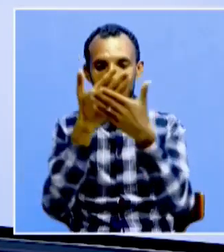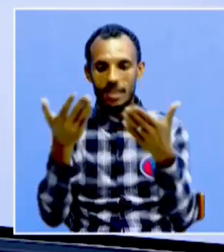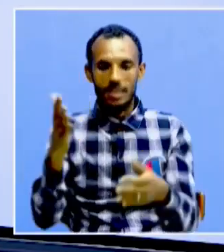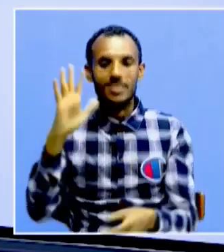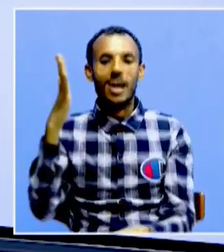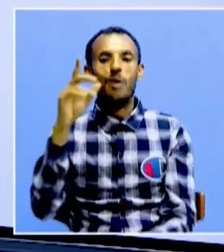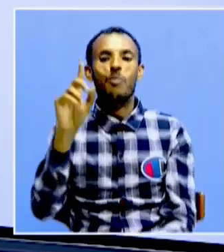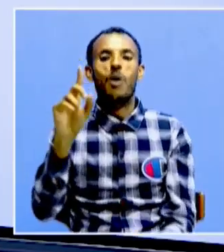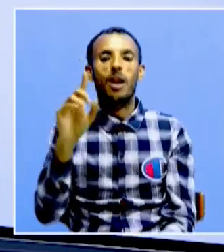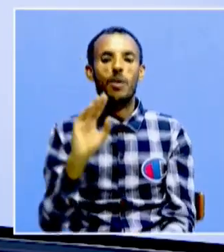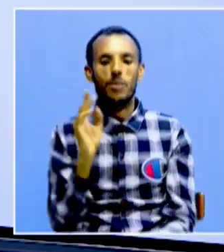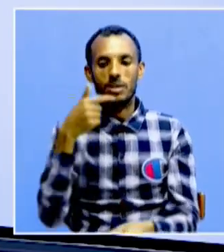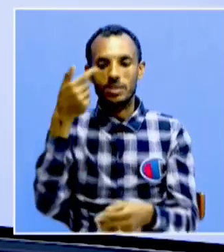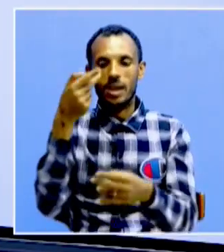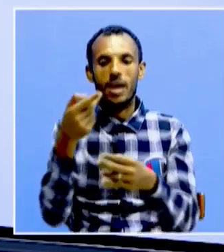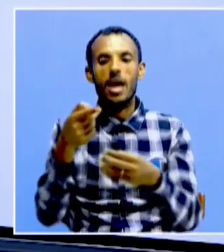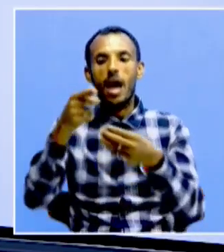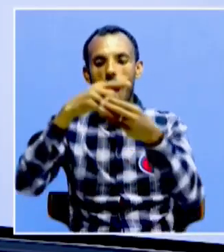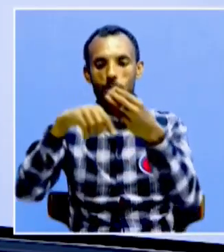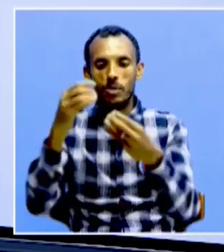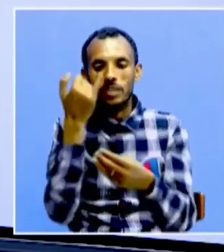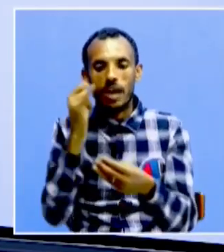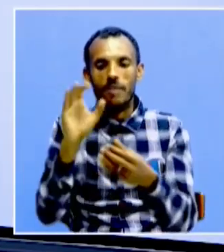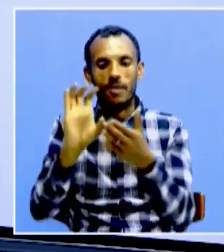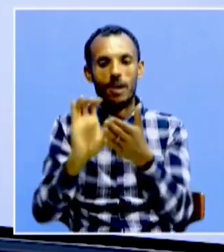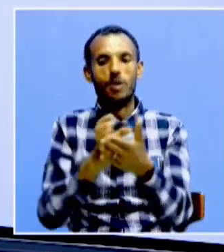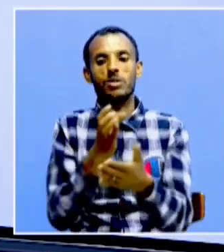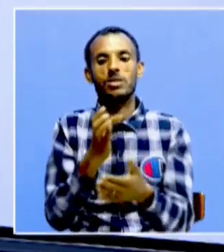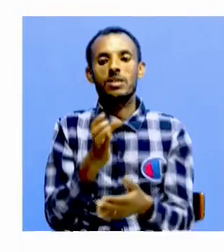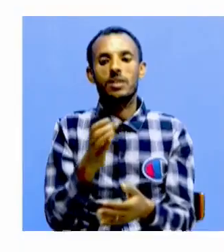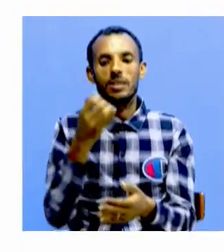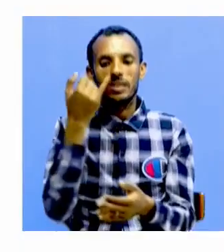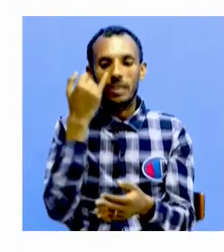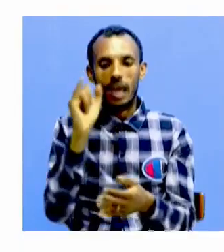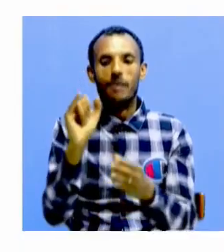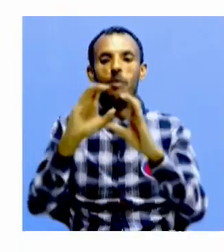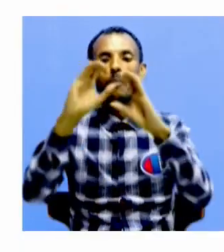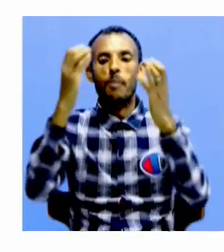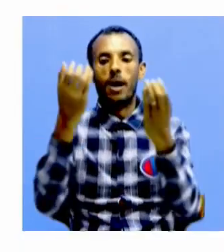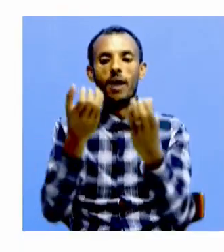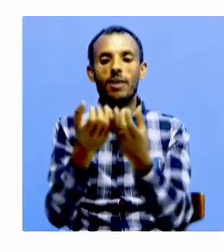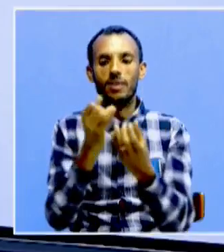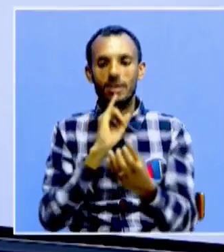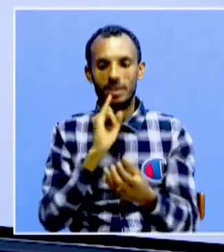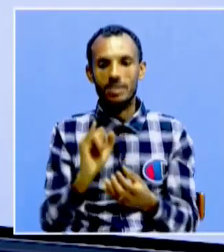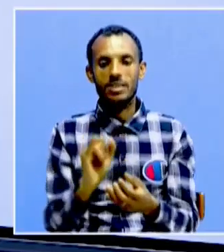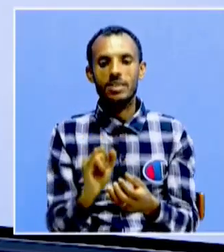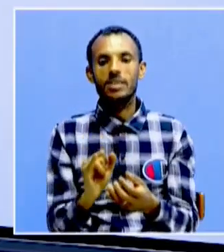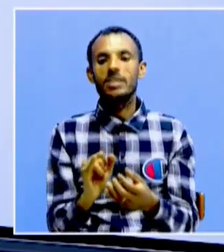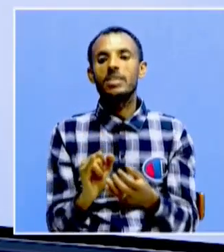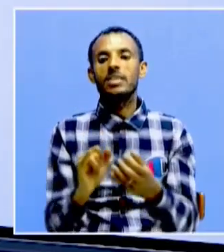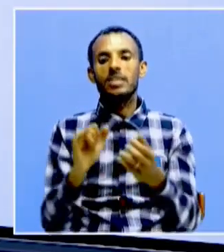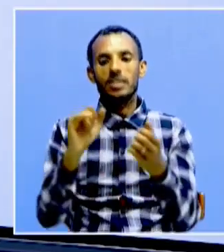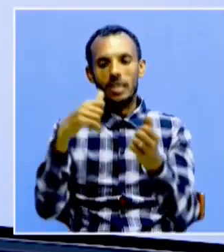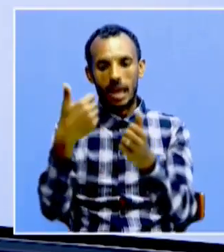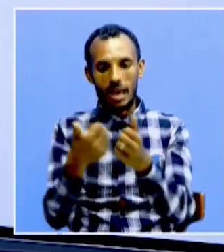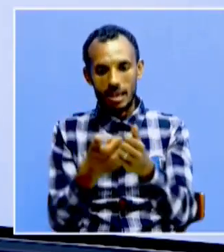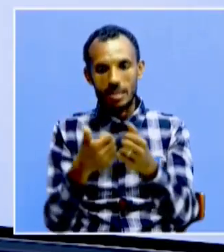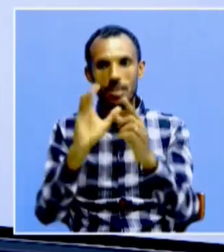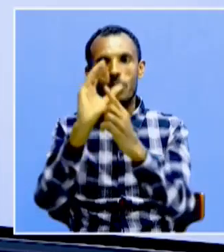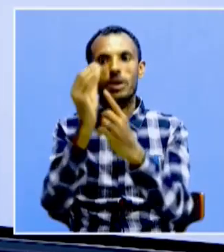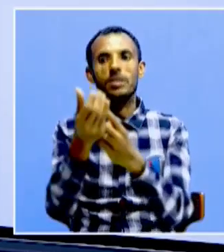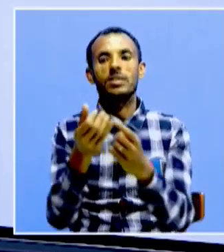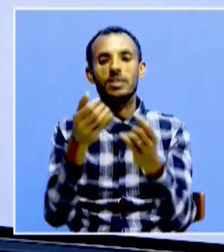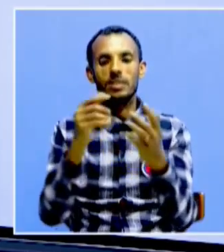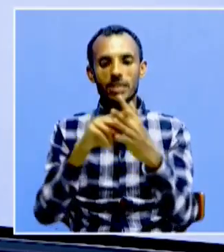1, we said about the if clause, all right? The if part is what? Setting the condition.